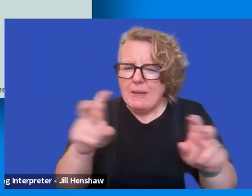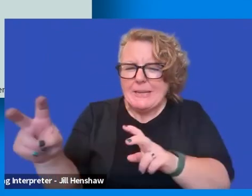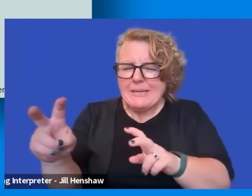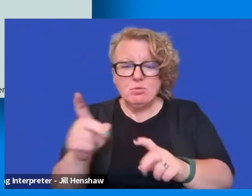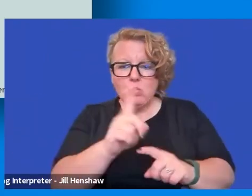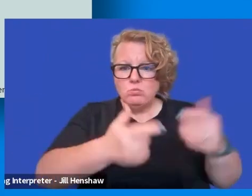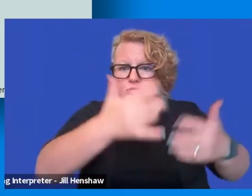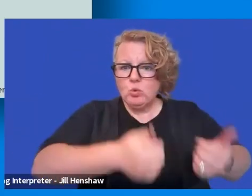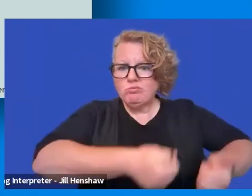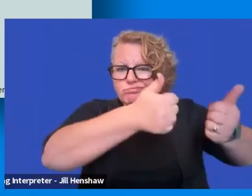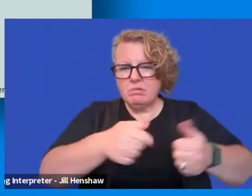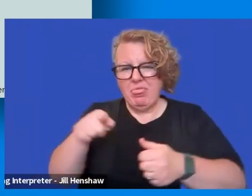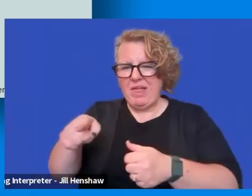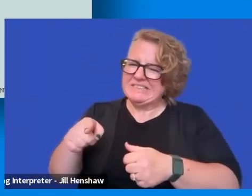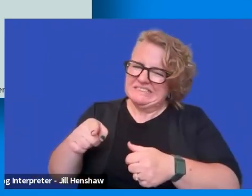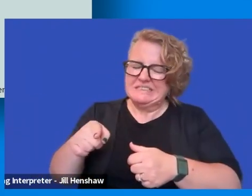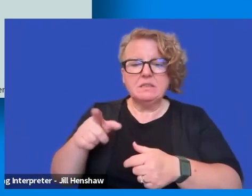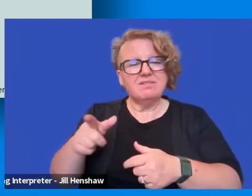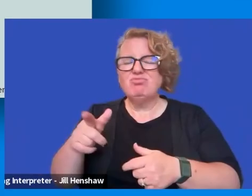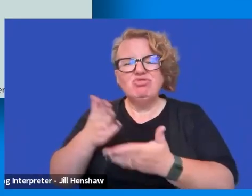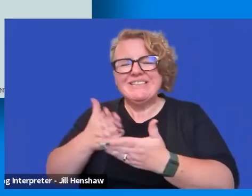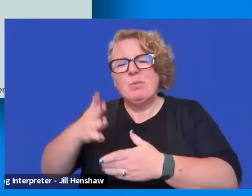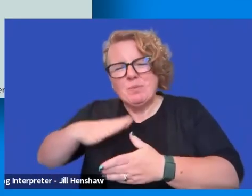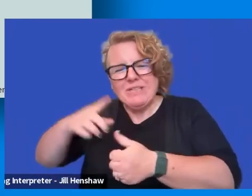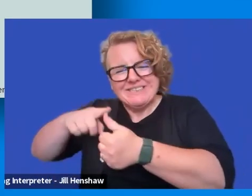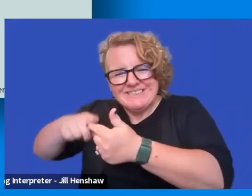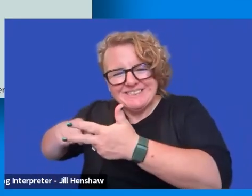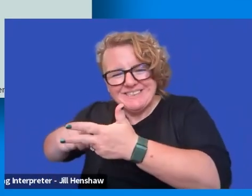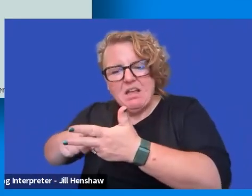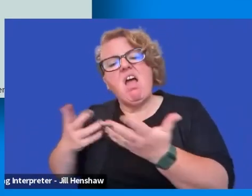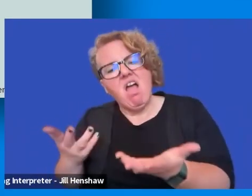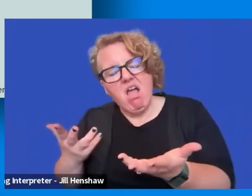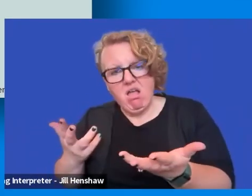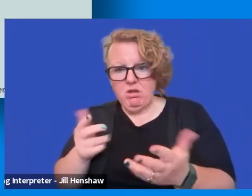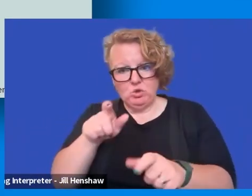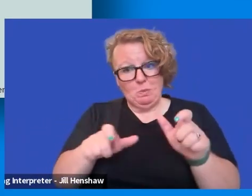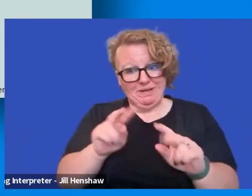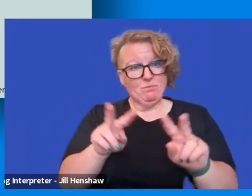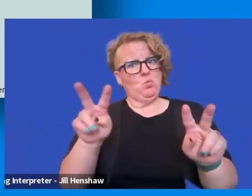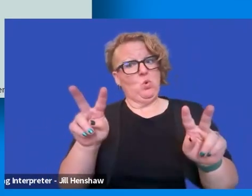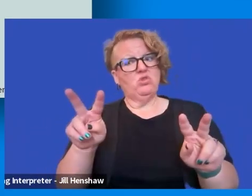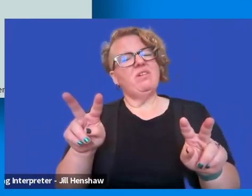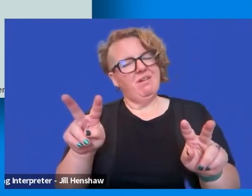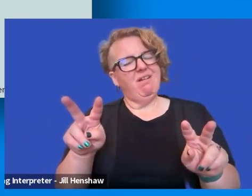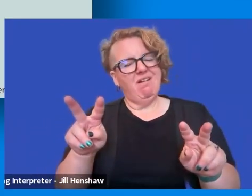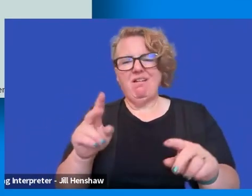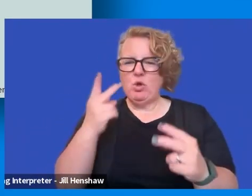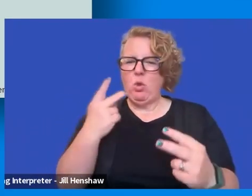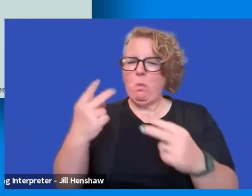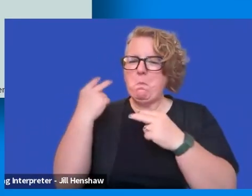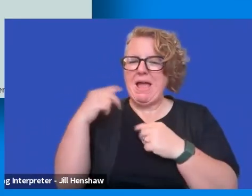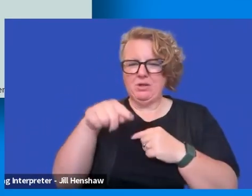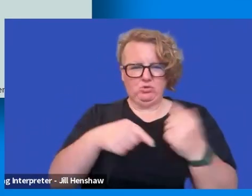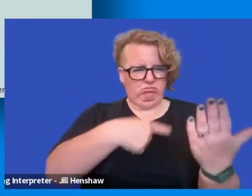scored well and not well, what were you looking for, a reflection on the terms of the original call, the assessment